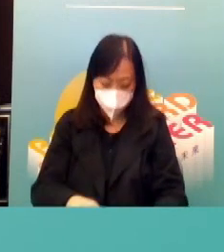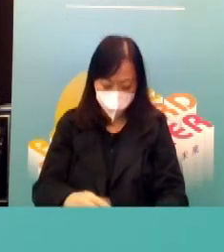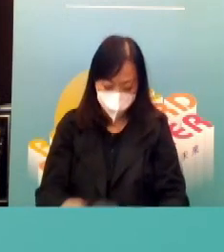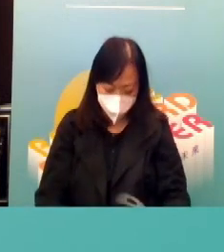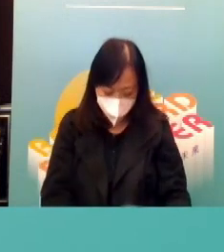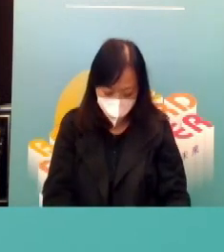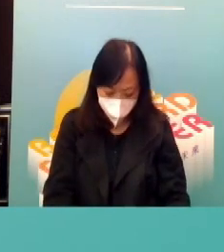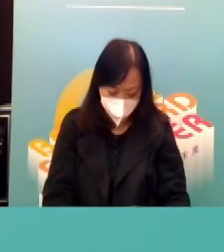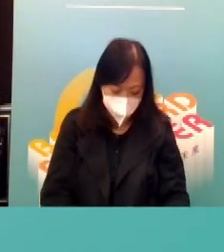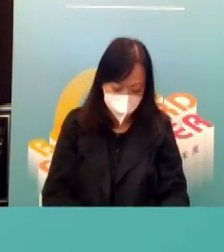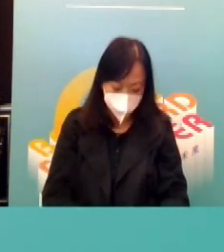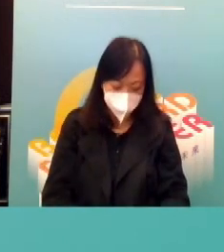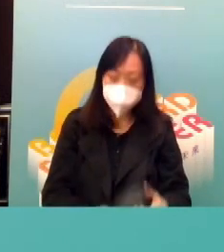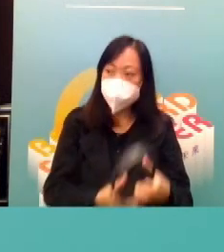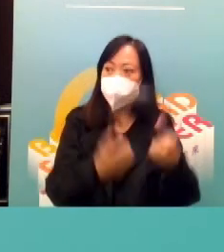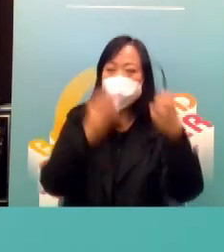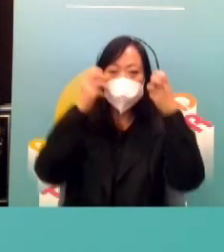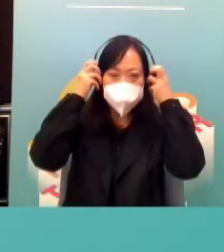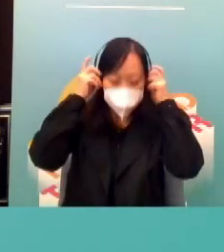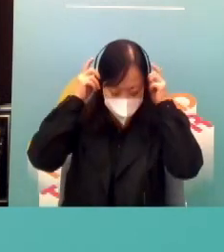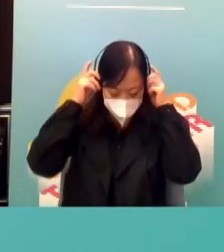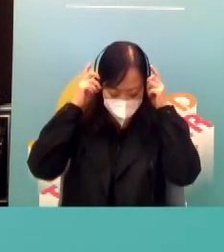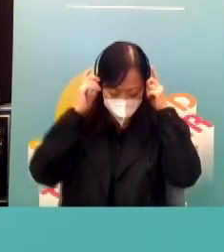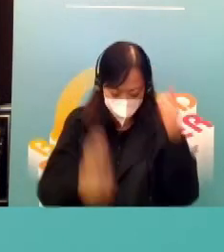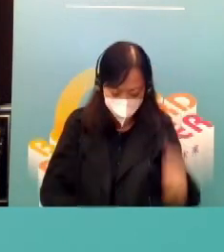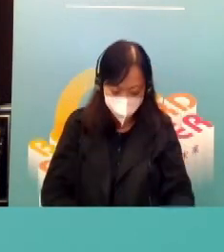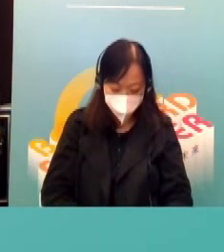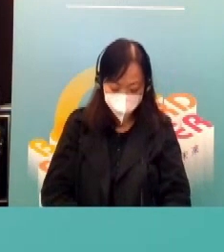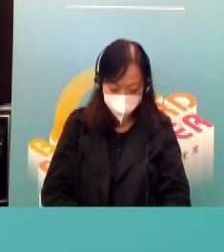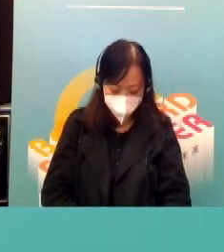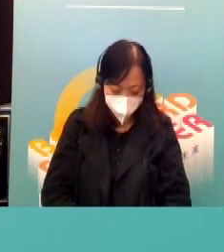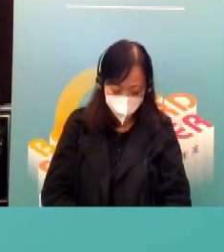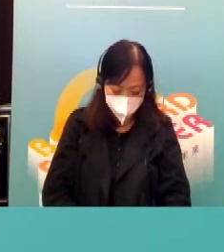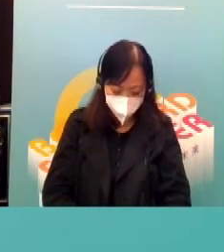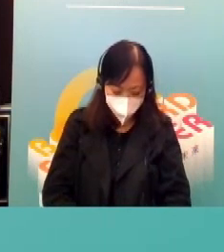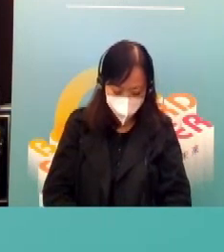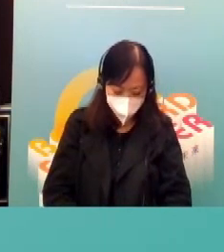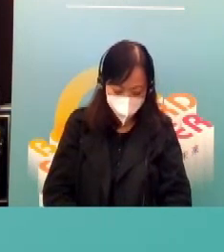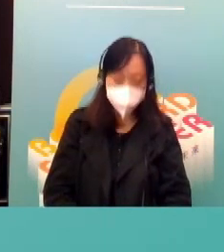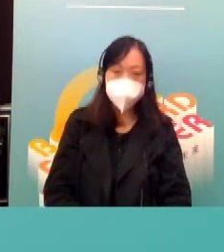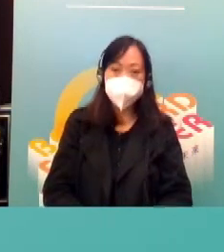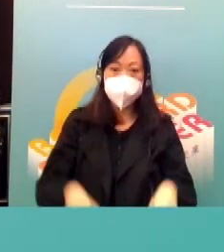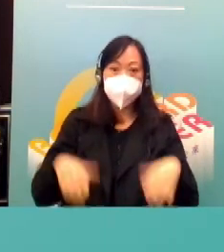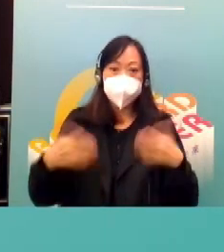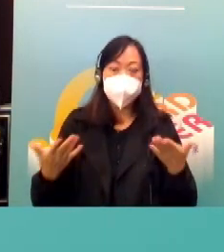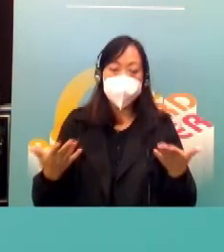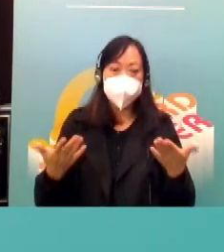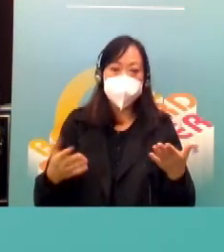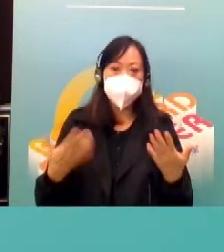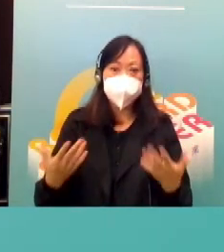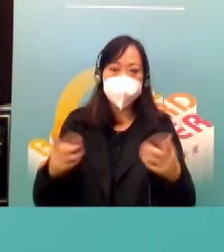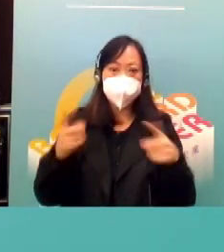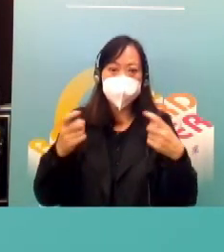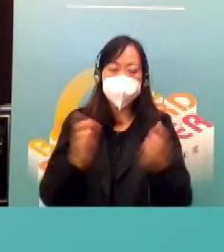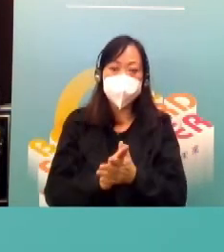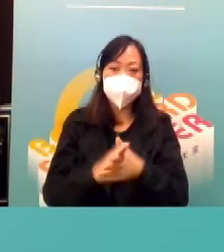Welcome everyone to this session, this track on channeling resources for resilience. My name is Alfred